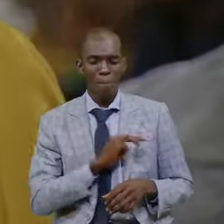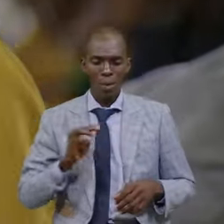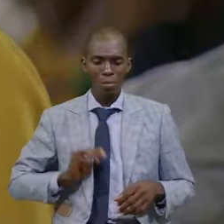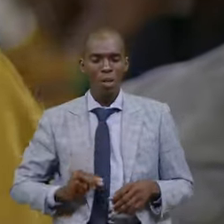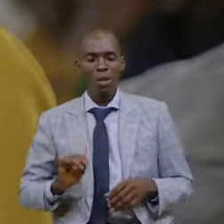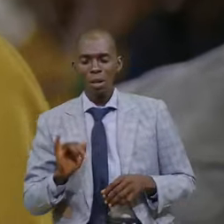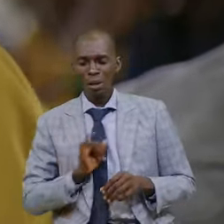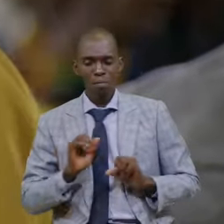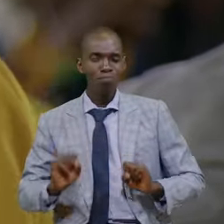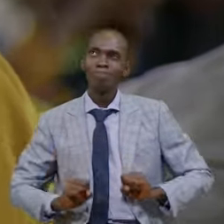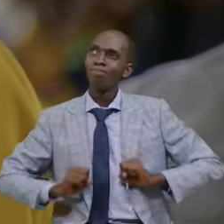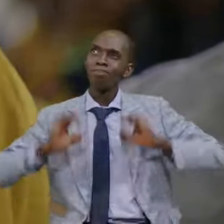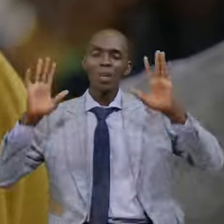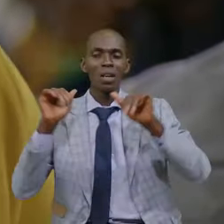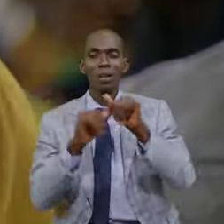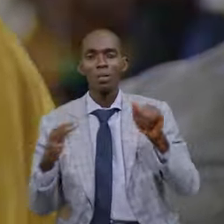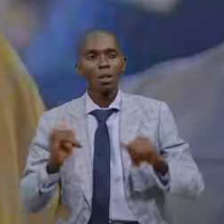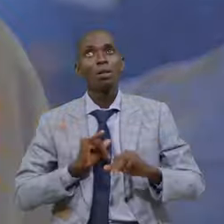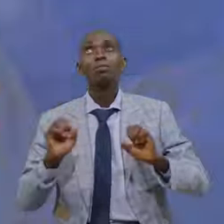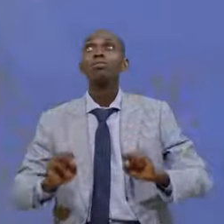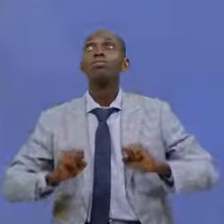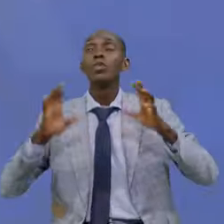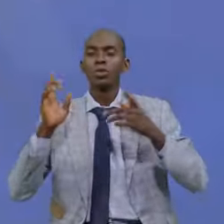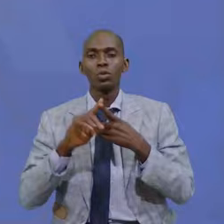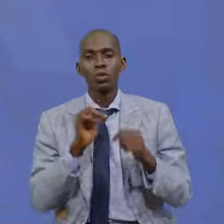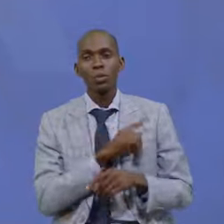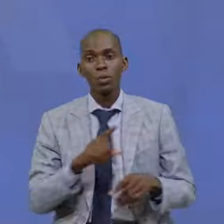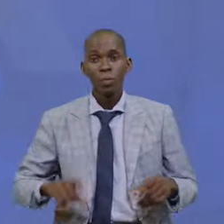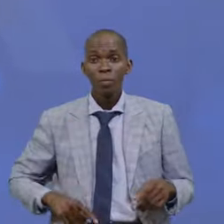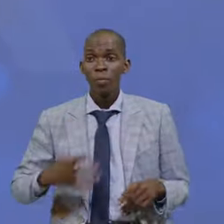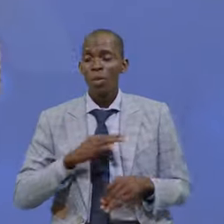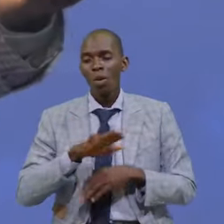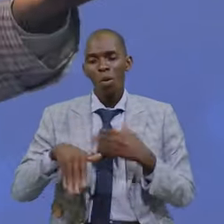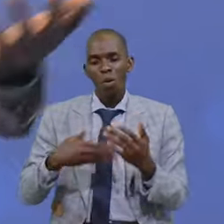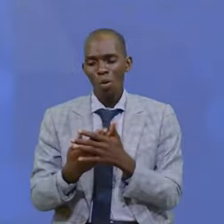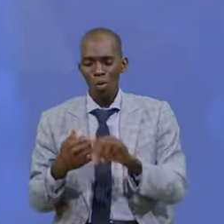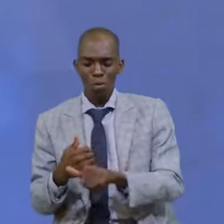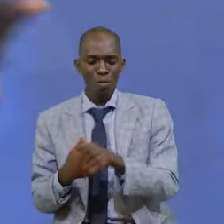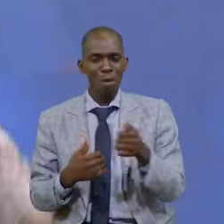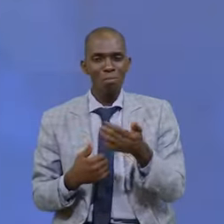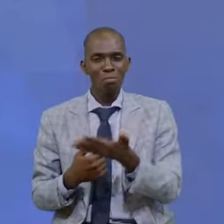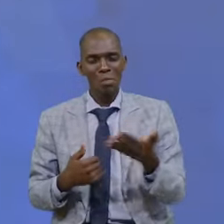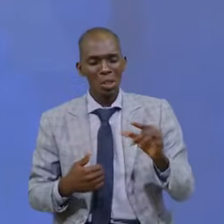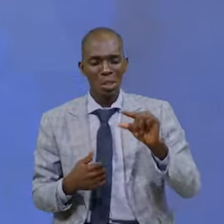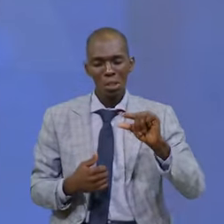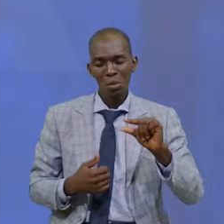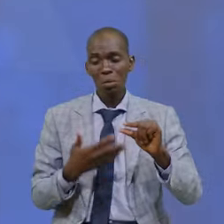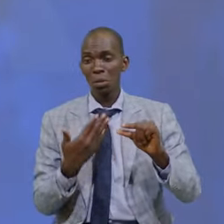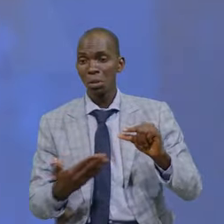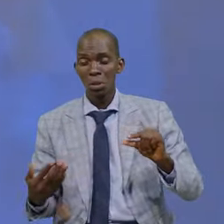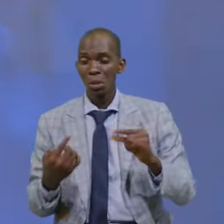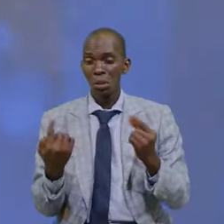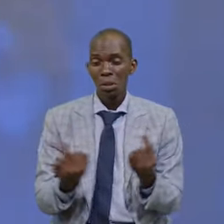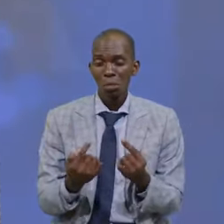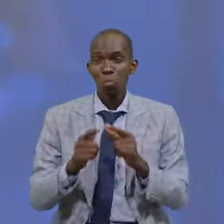up everything. I surrender unto the Lord. And all those other things, little sins, big sins, that tie